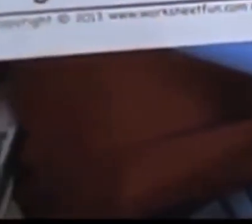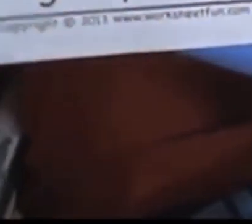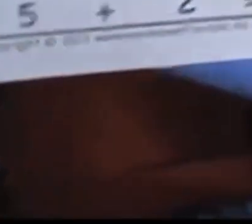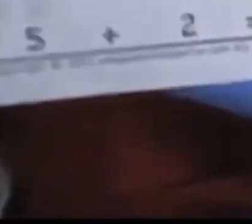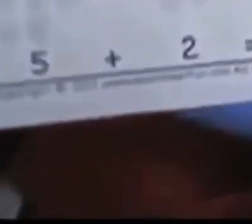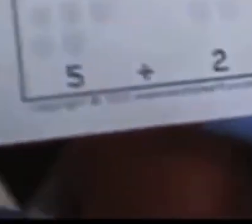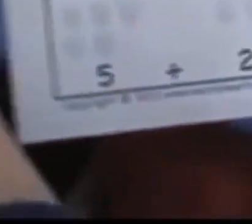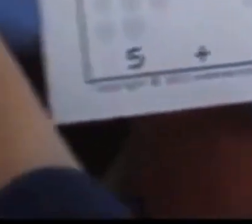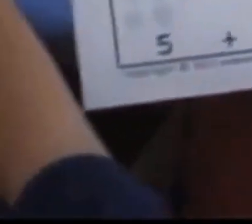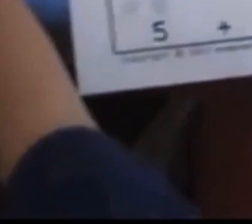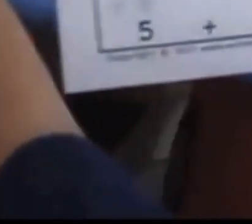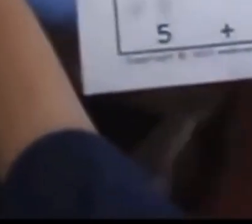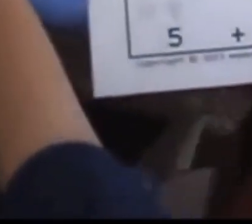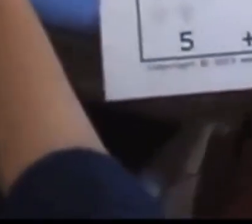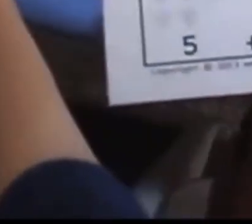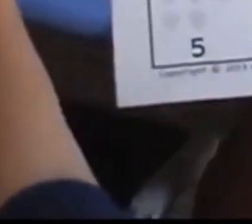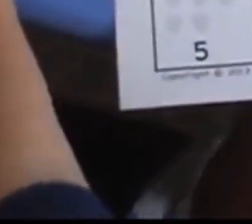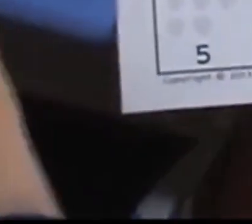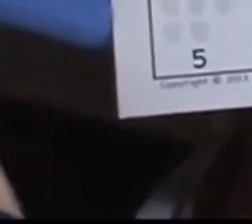7. Thank